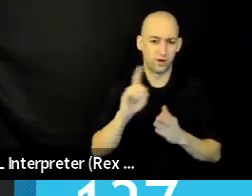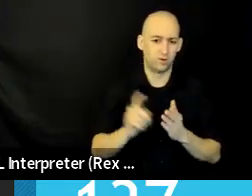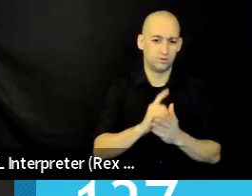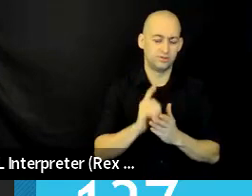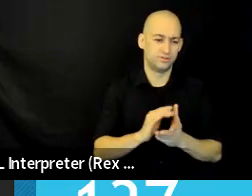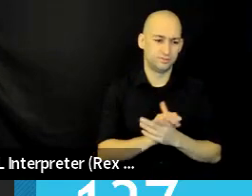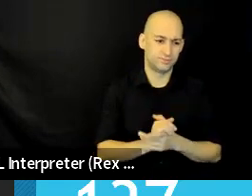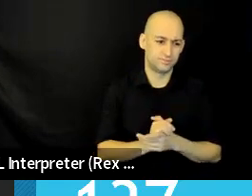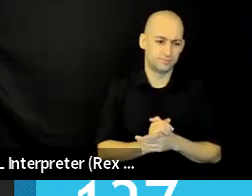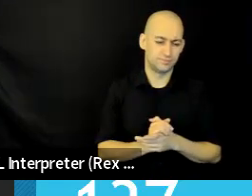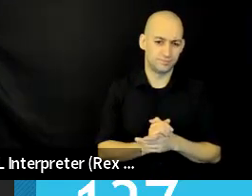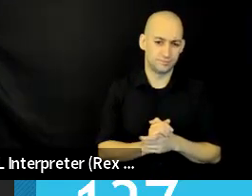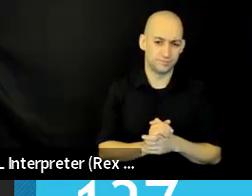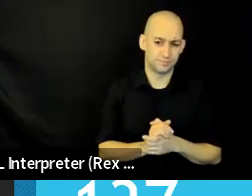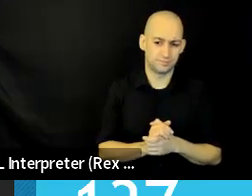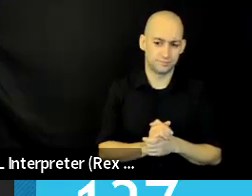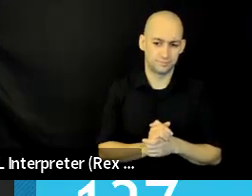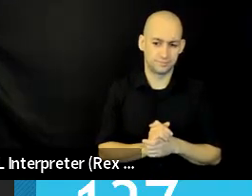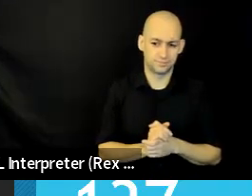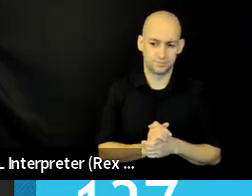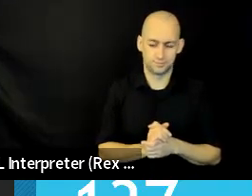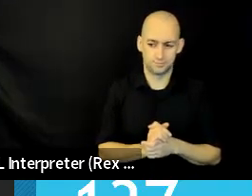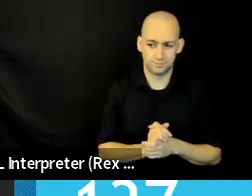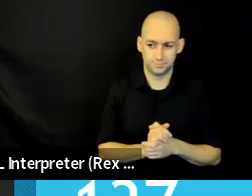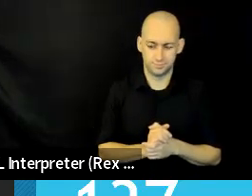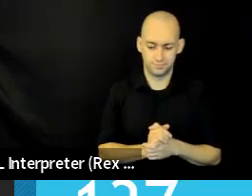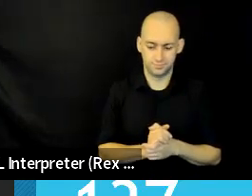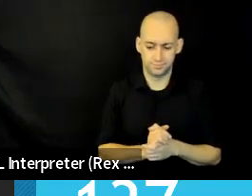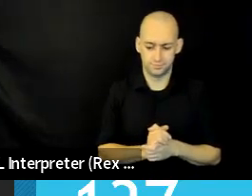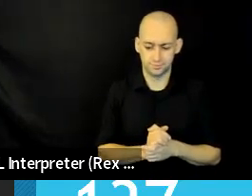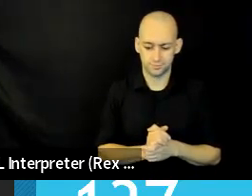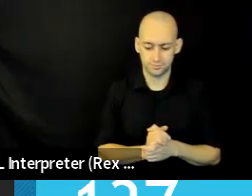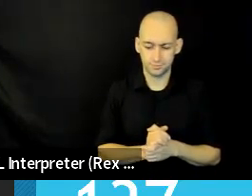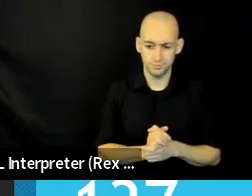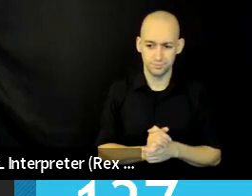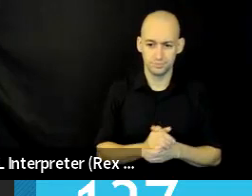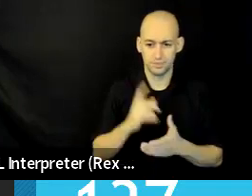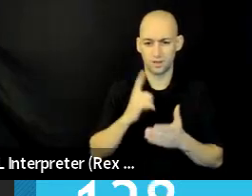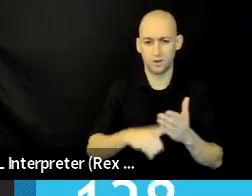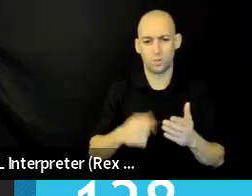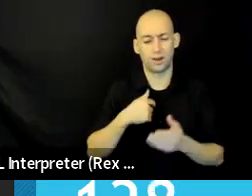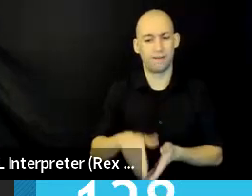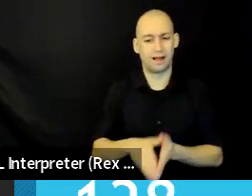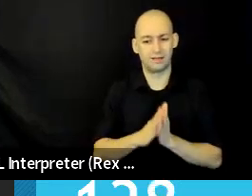We 24/7. And what I'm asking you today is,